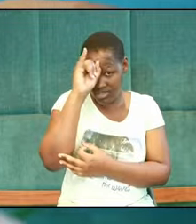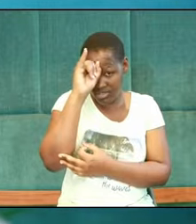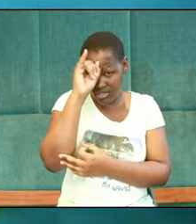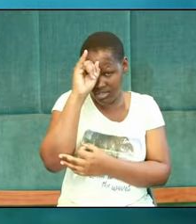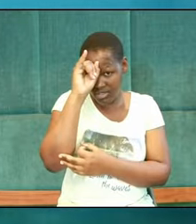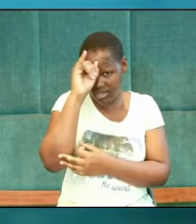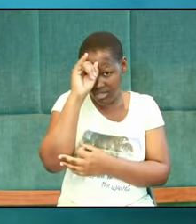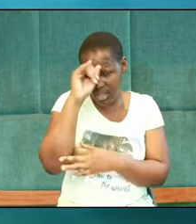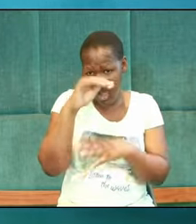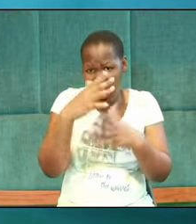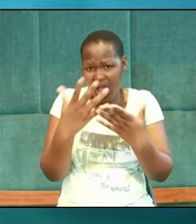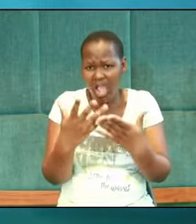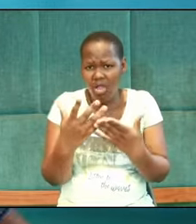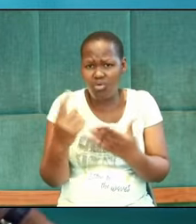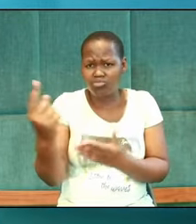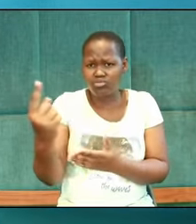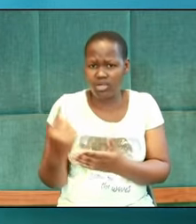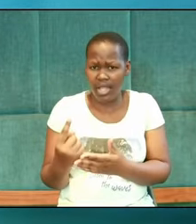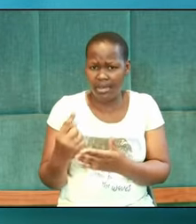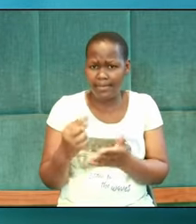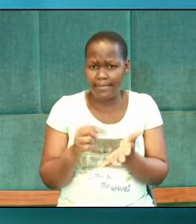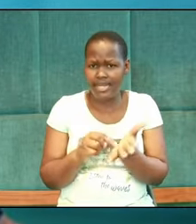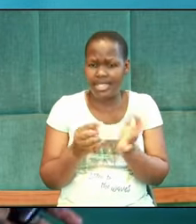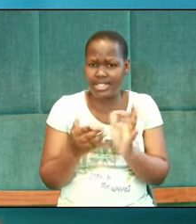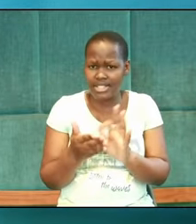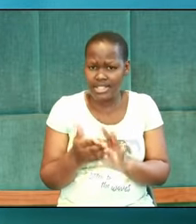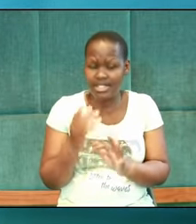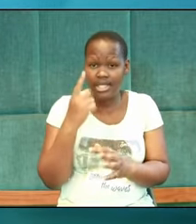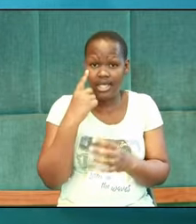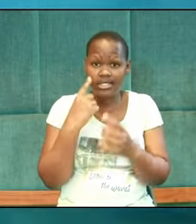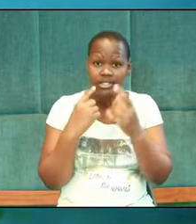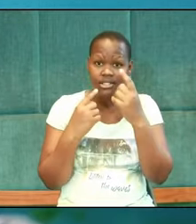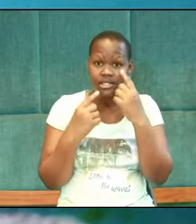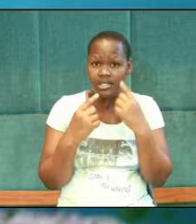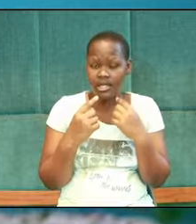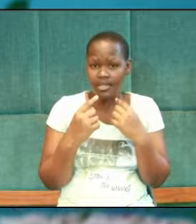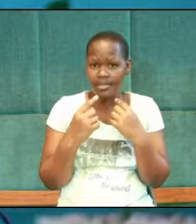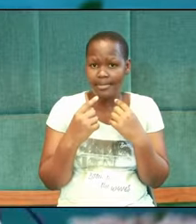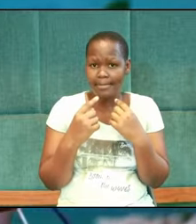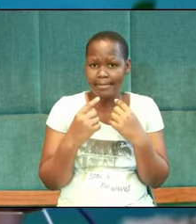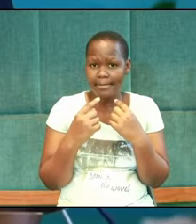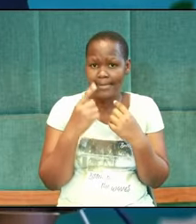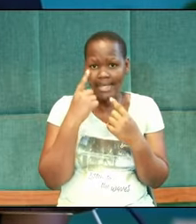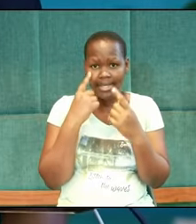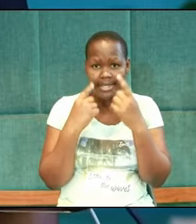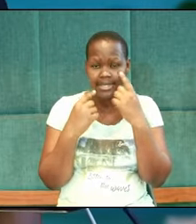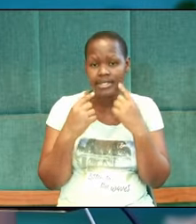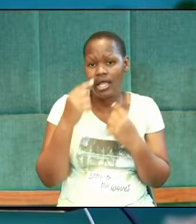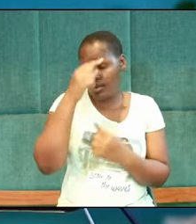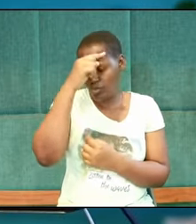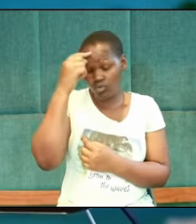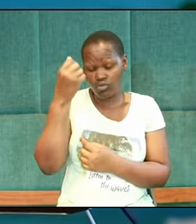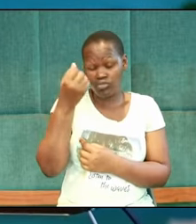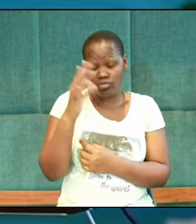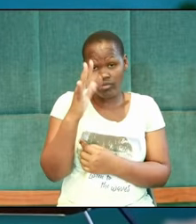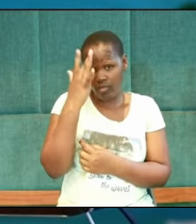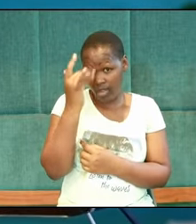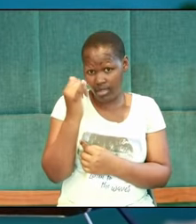approach, the wrong appeal, and Jesus is crying. Why? He's crying because of